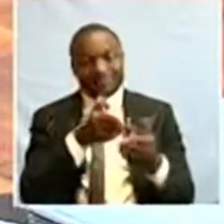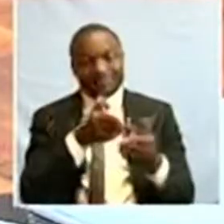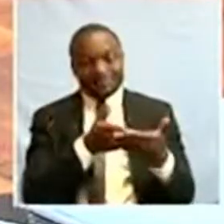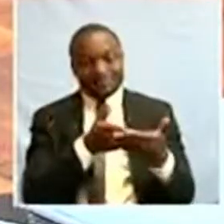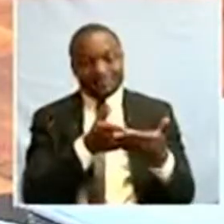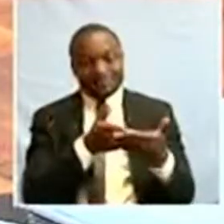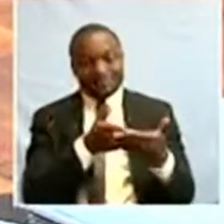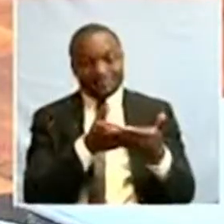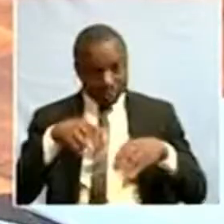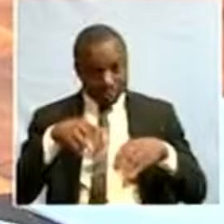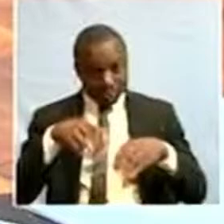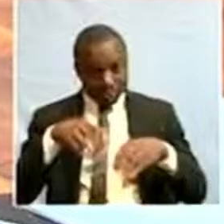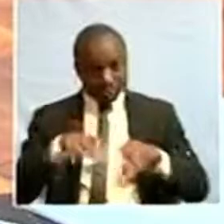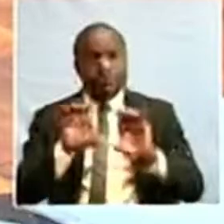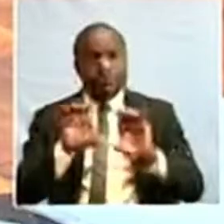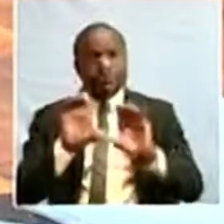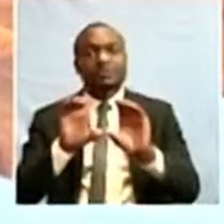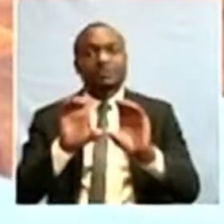your seed.